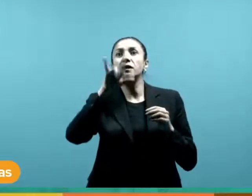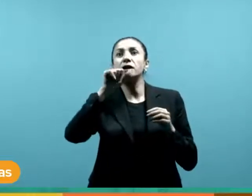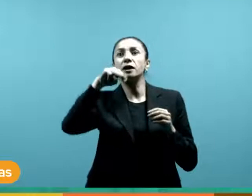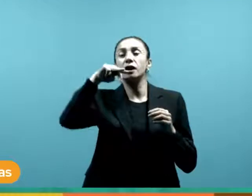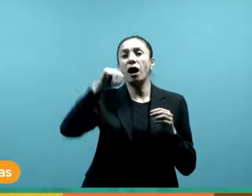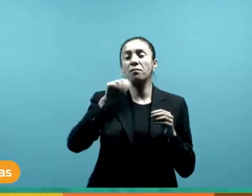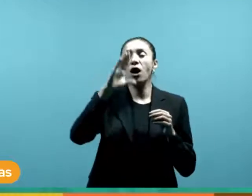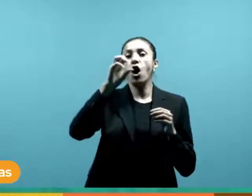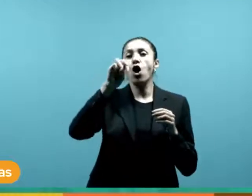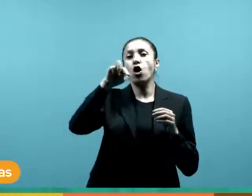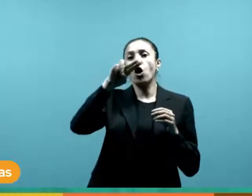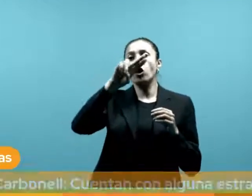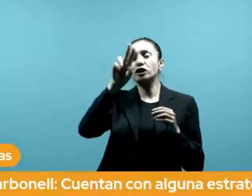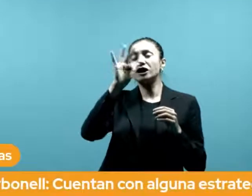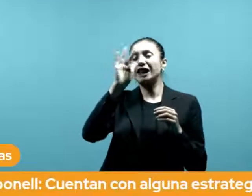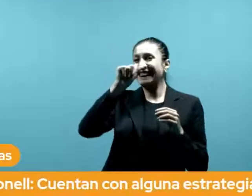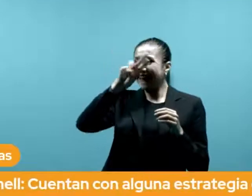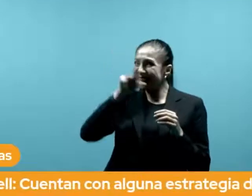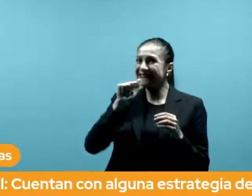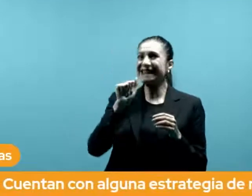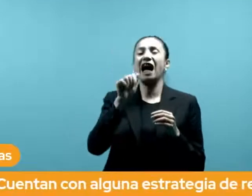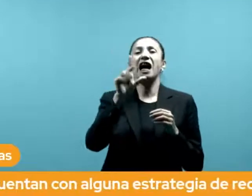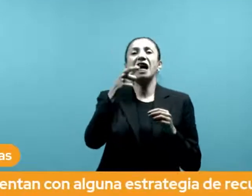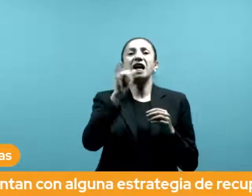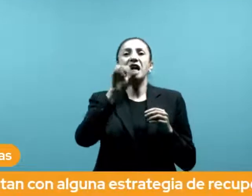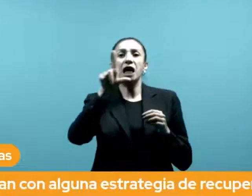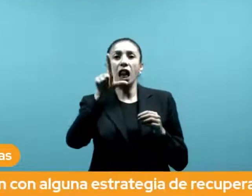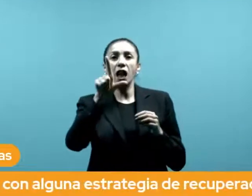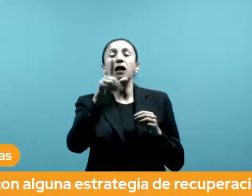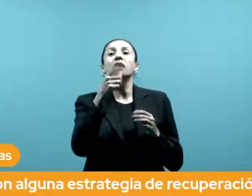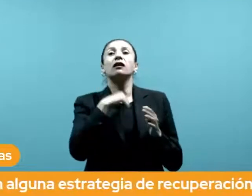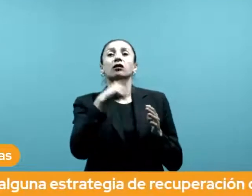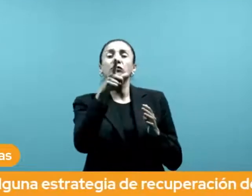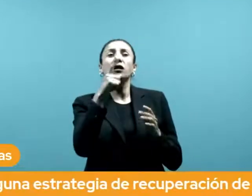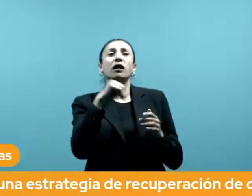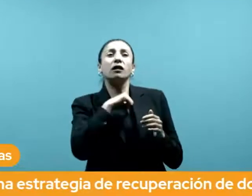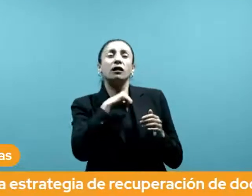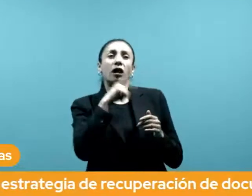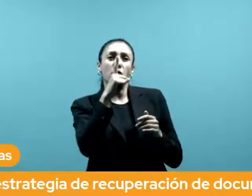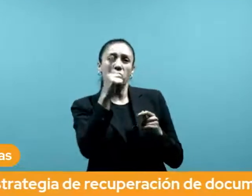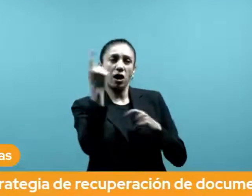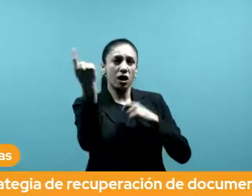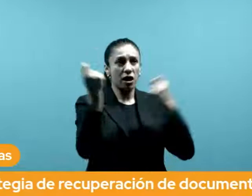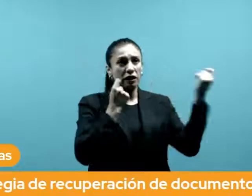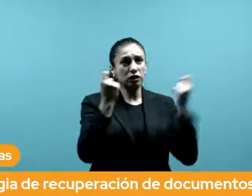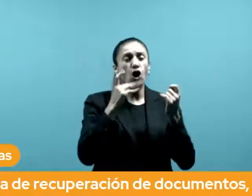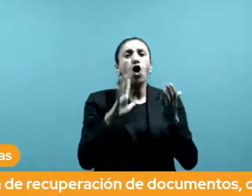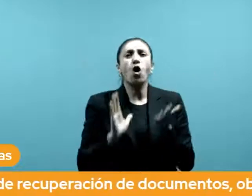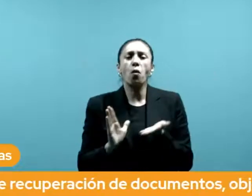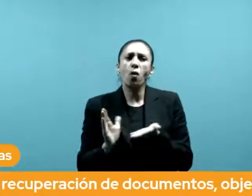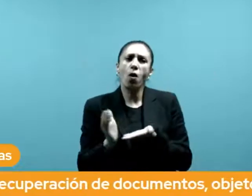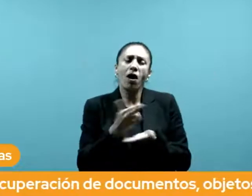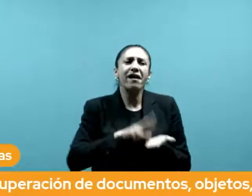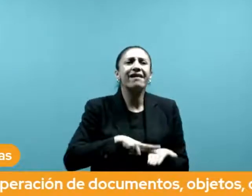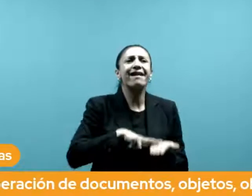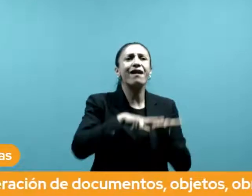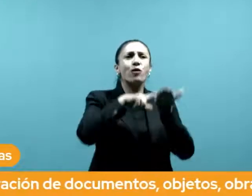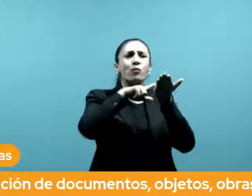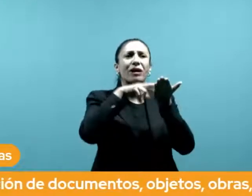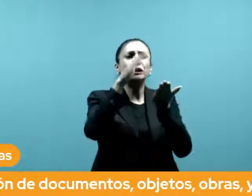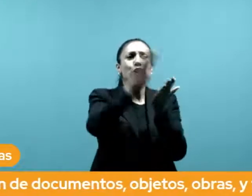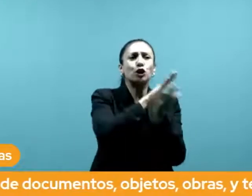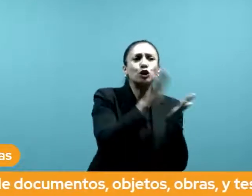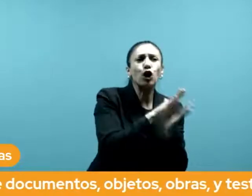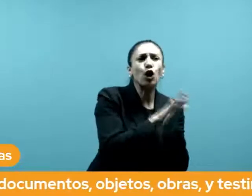le pregunta: ¿cuentan con alguna estrategia de recuperación de documentos, objetos, obras